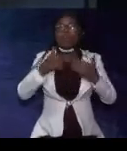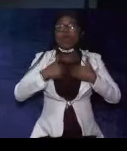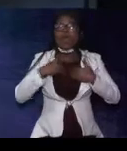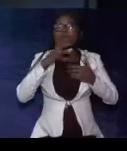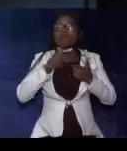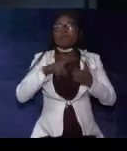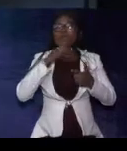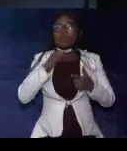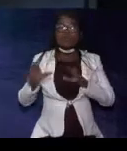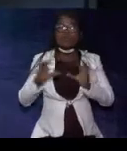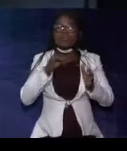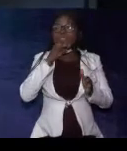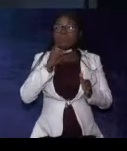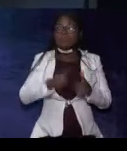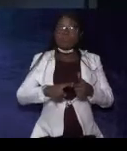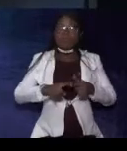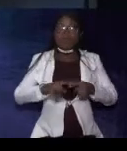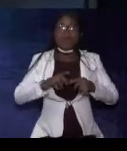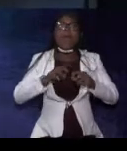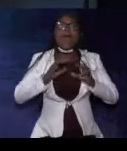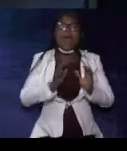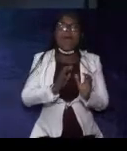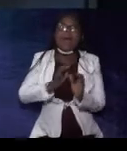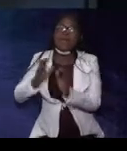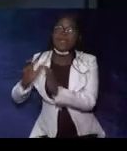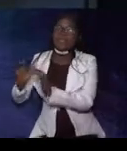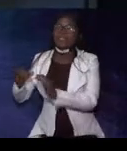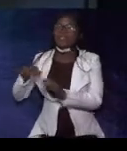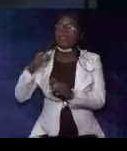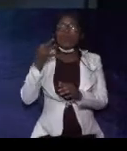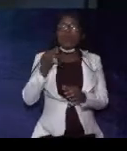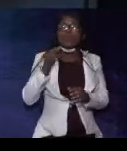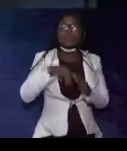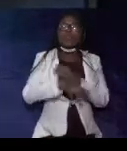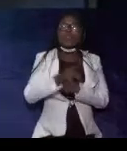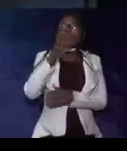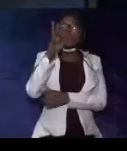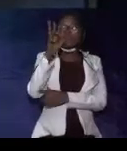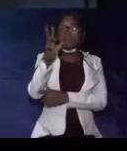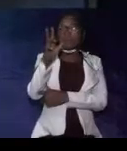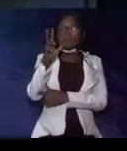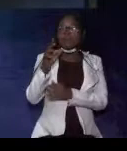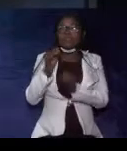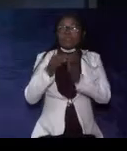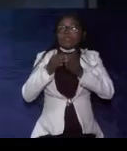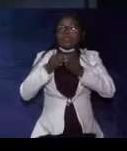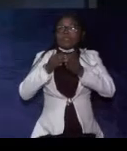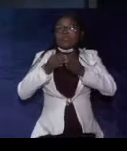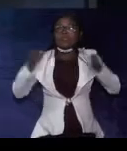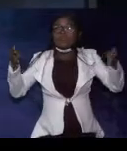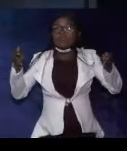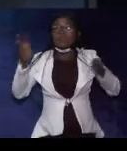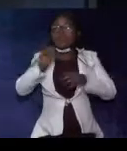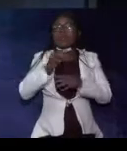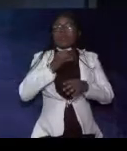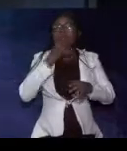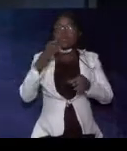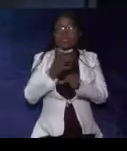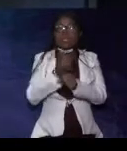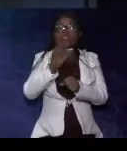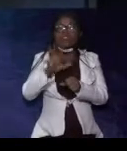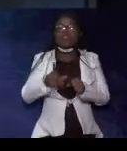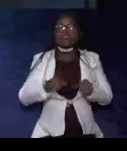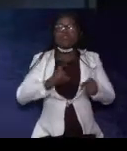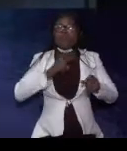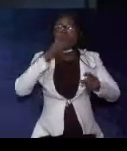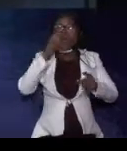this. All you have to do is just to rearrange the digits into groups of 3. And you separate them, give space. So